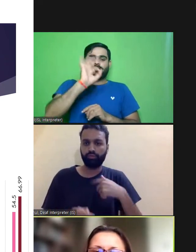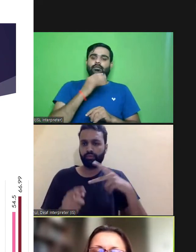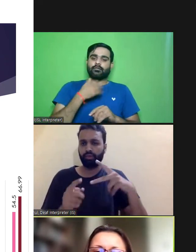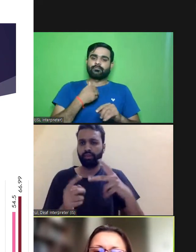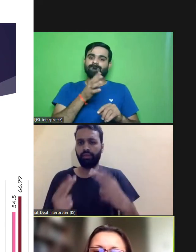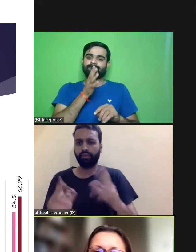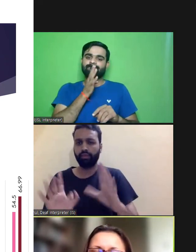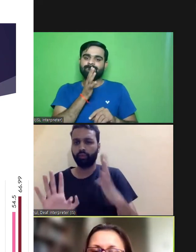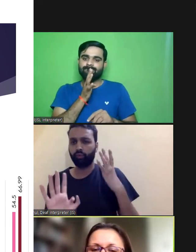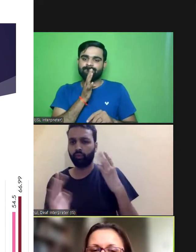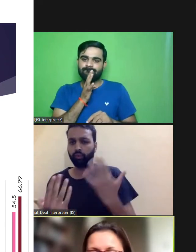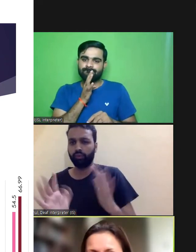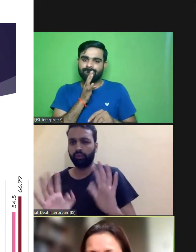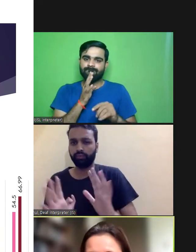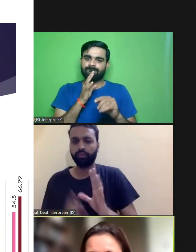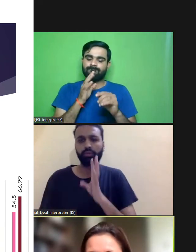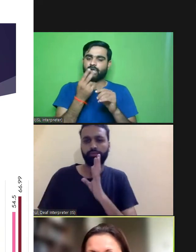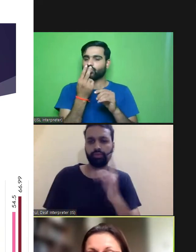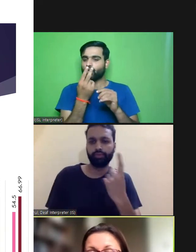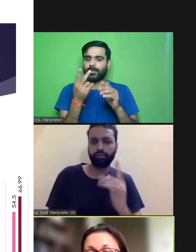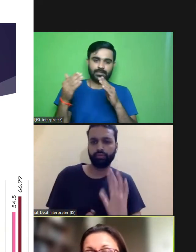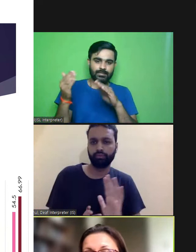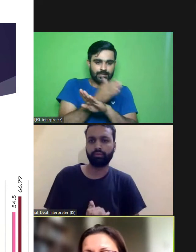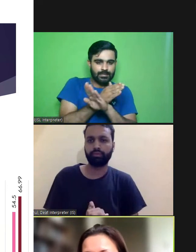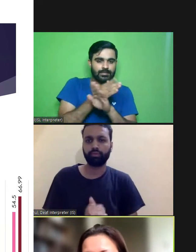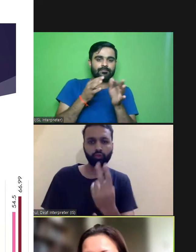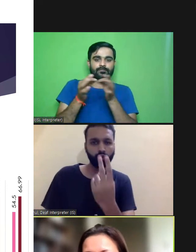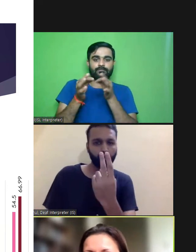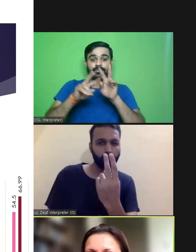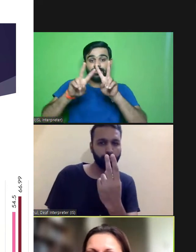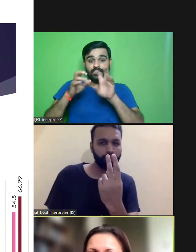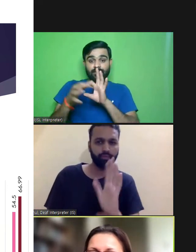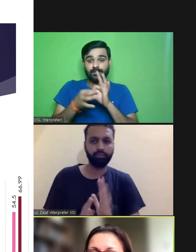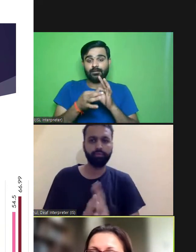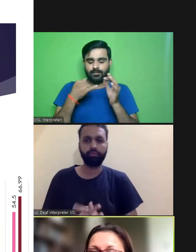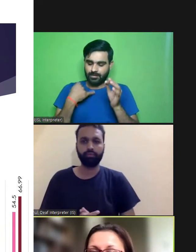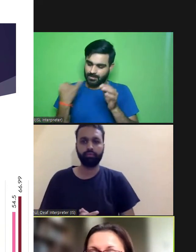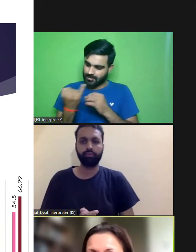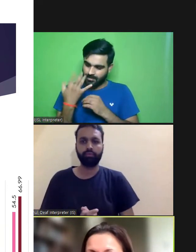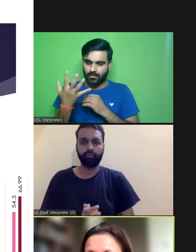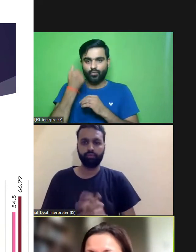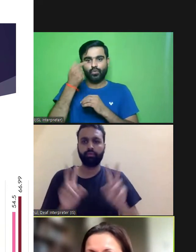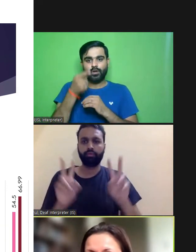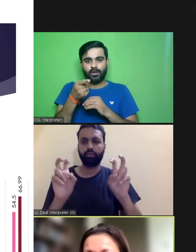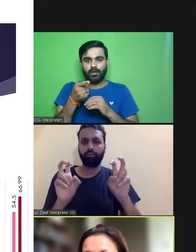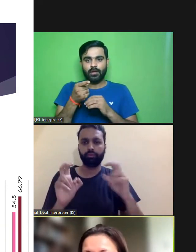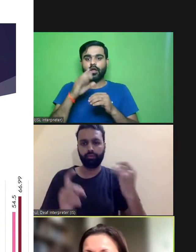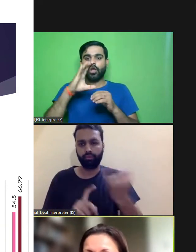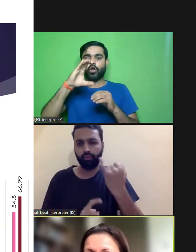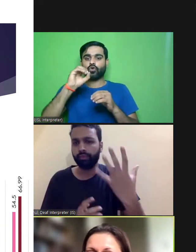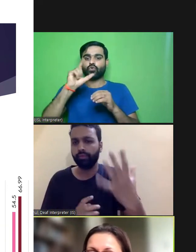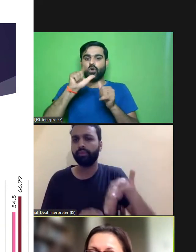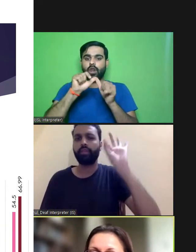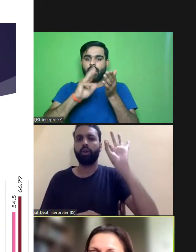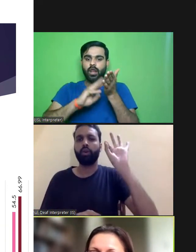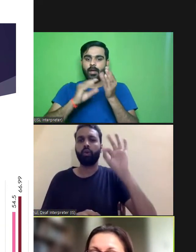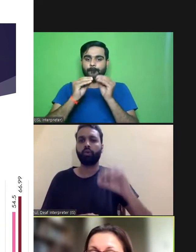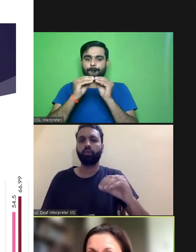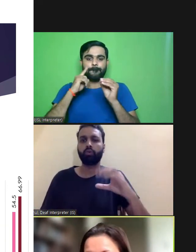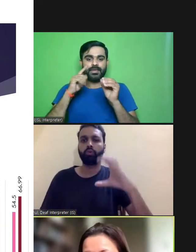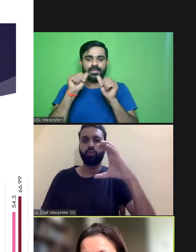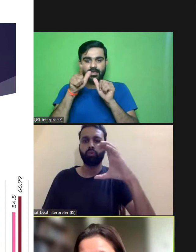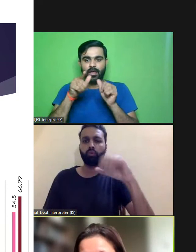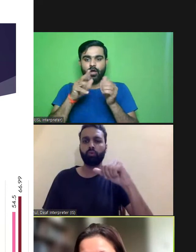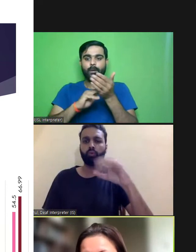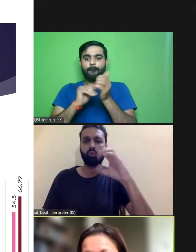compute the measure at the household level. So in this case, we find that in the case of Colombia and Mali, persons with disability are